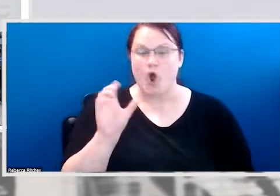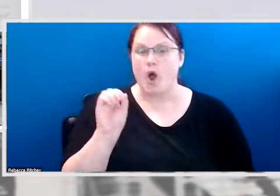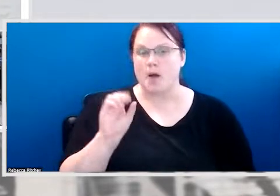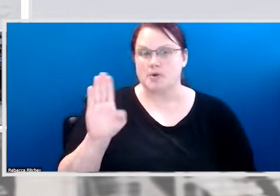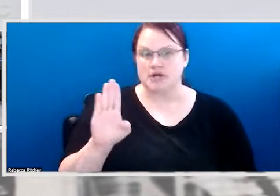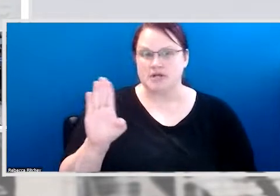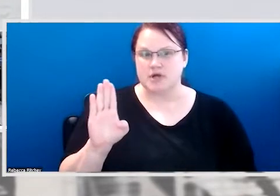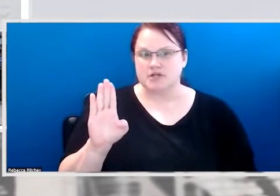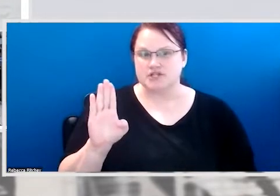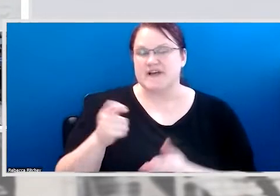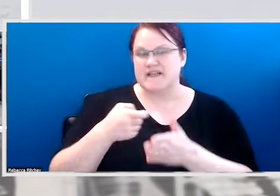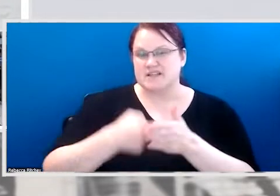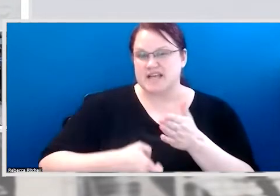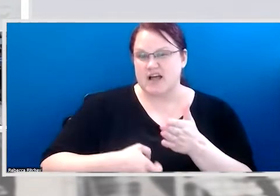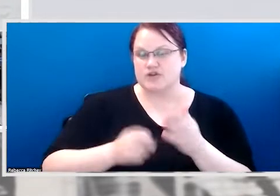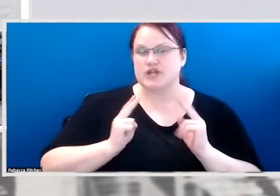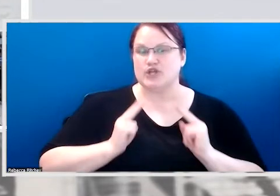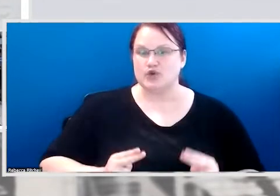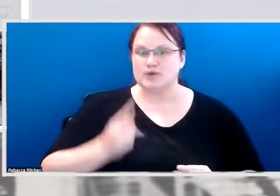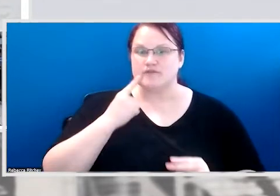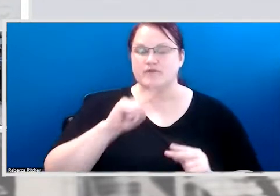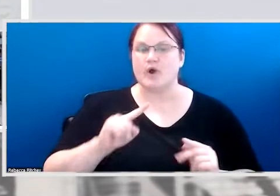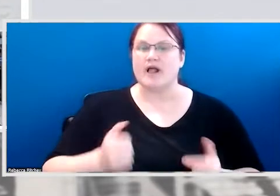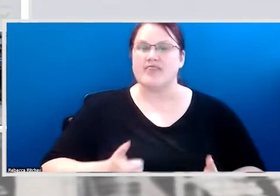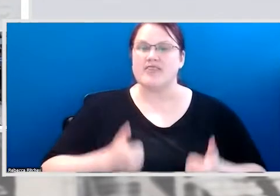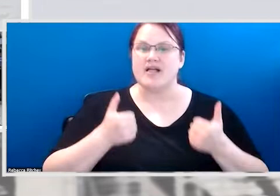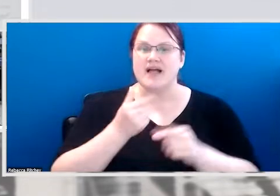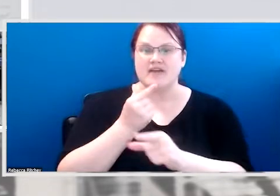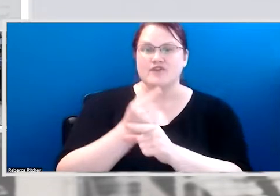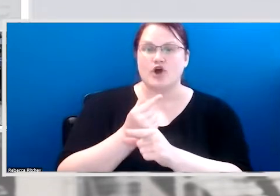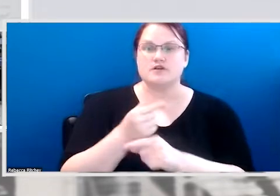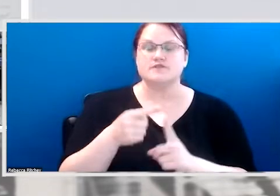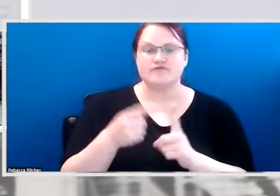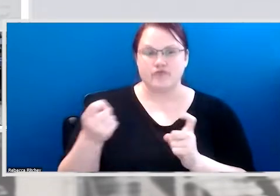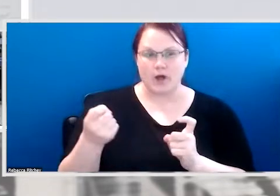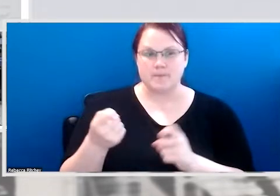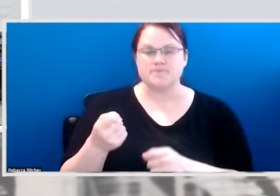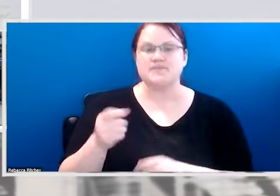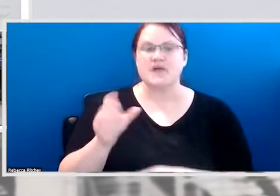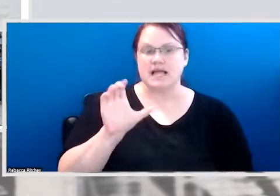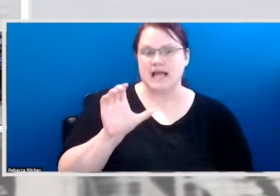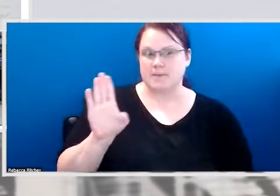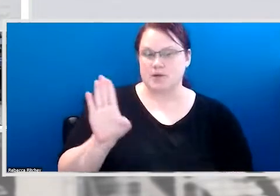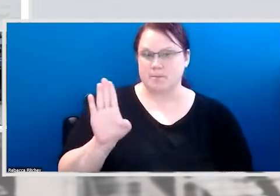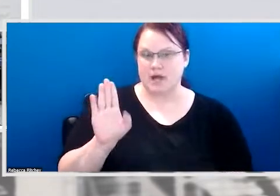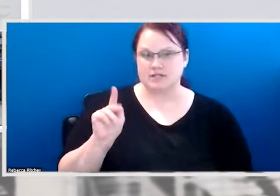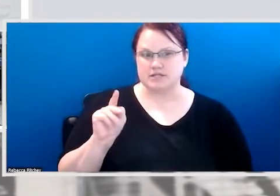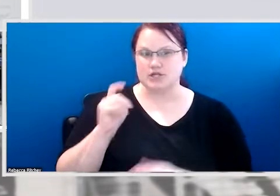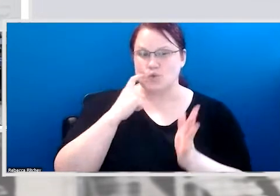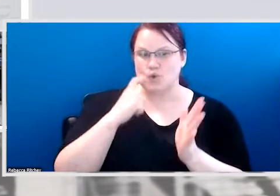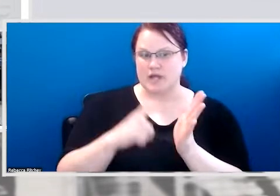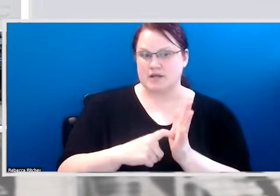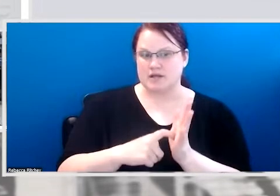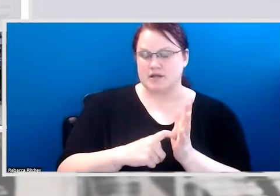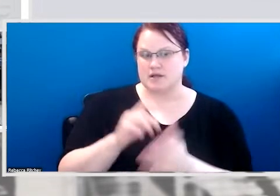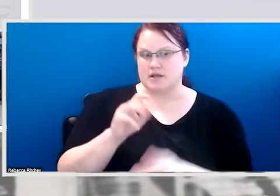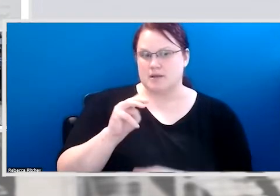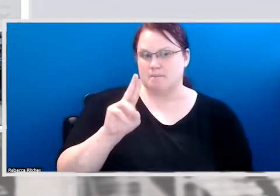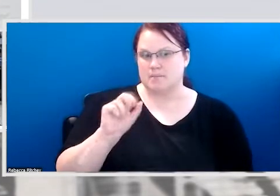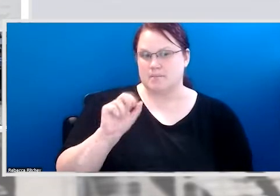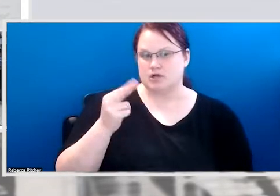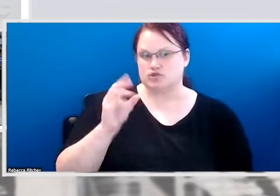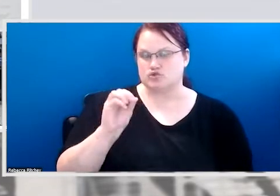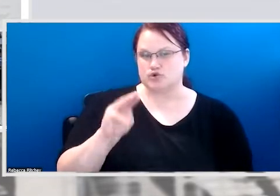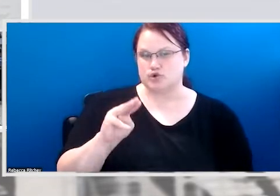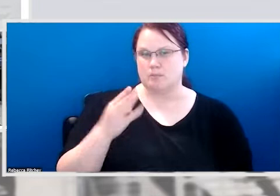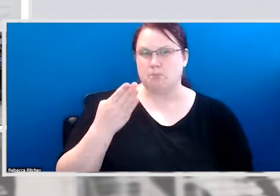all of the salaries and the uniforms for the lifeguards come out of. On the capital side, and if you recognize, this is the Mushroom from Bloomfield pool,